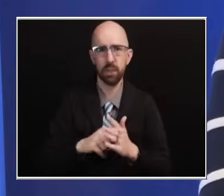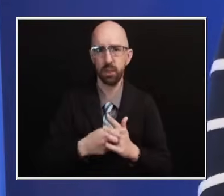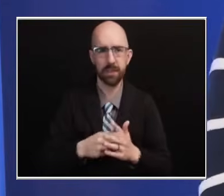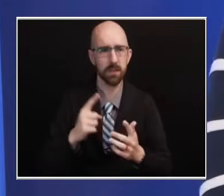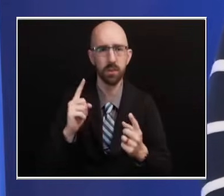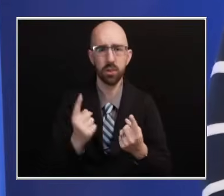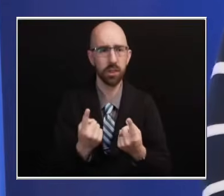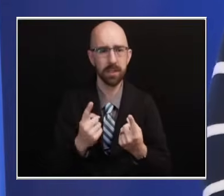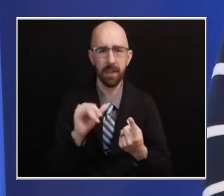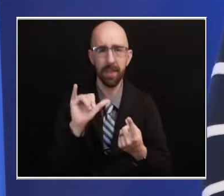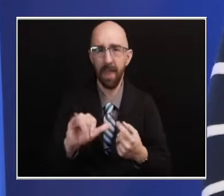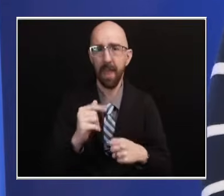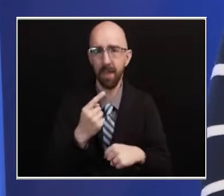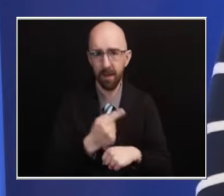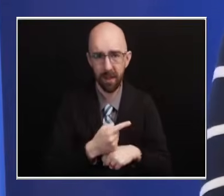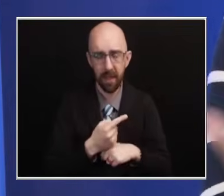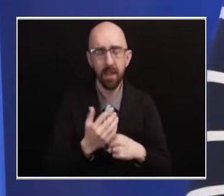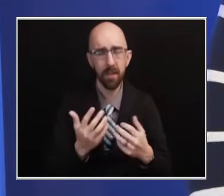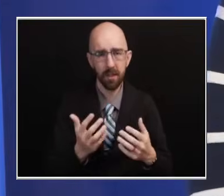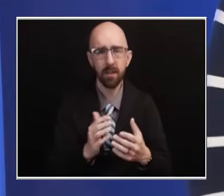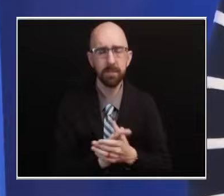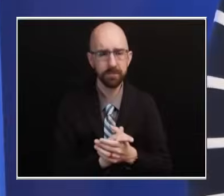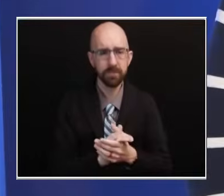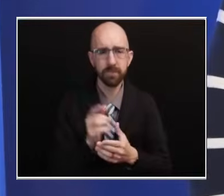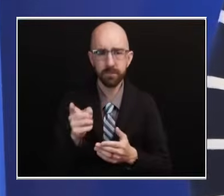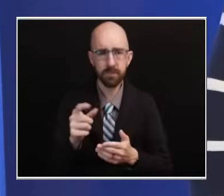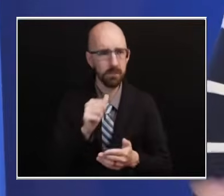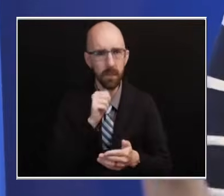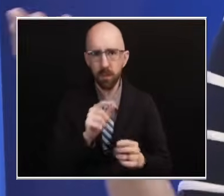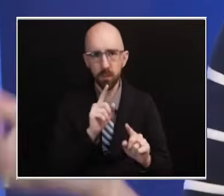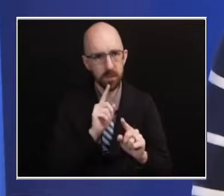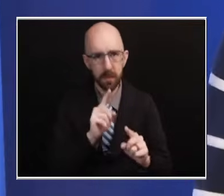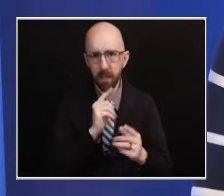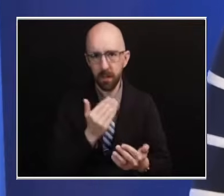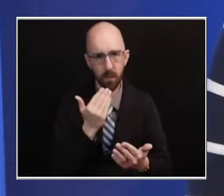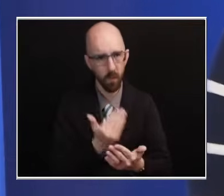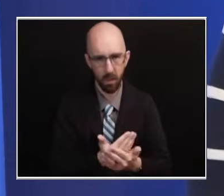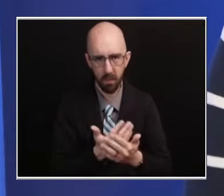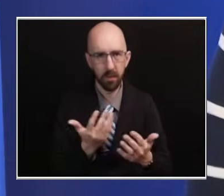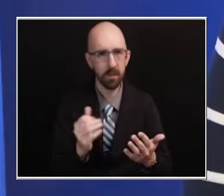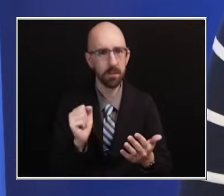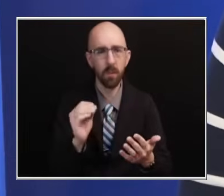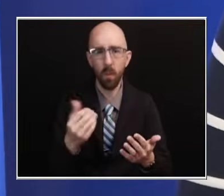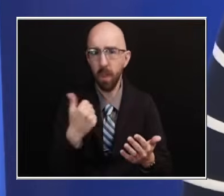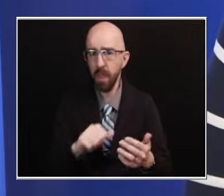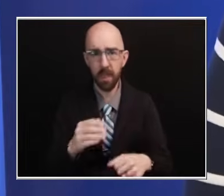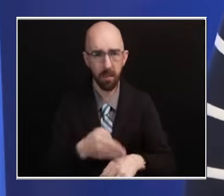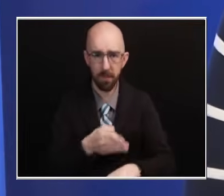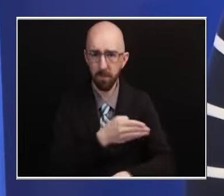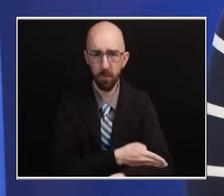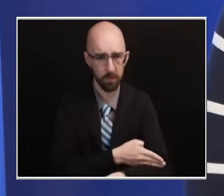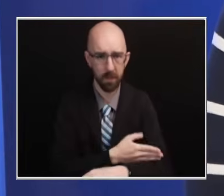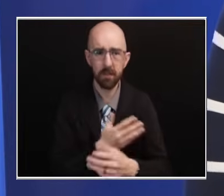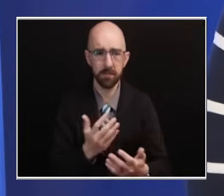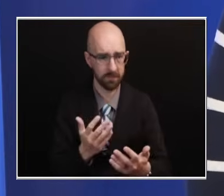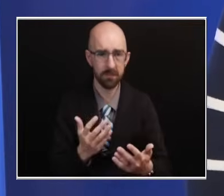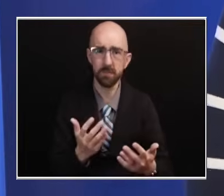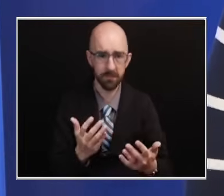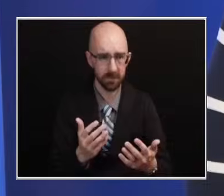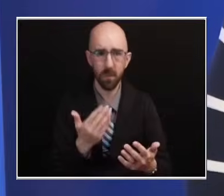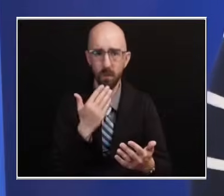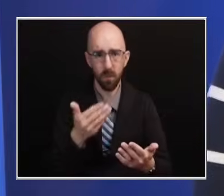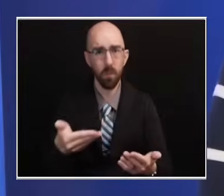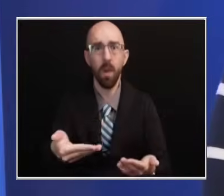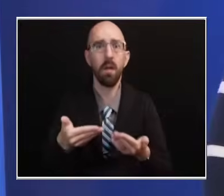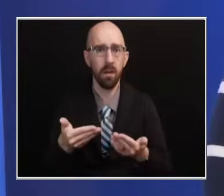that day he wasn't responding well, and so any improvements were welcome. Or a good sign